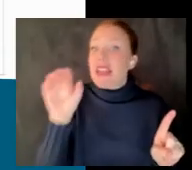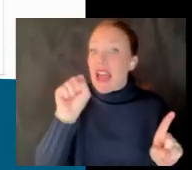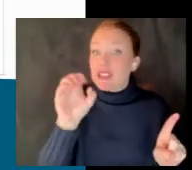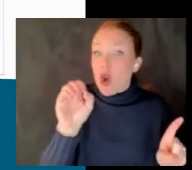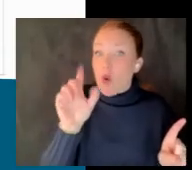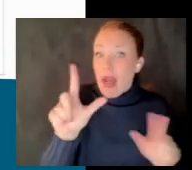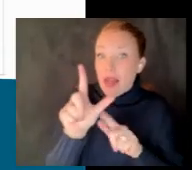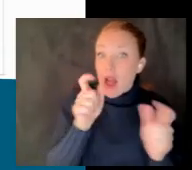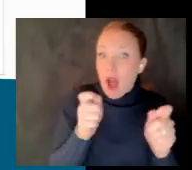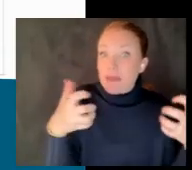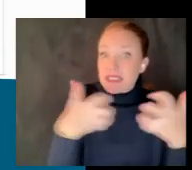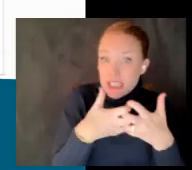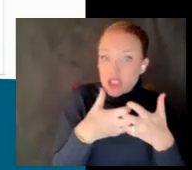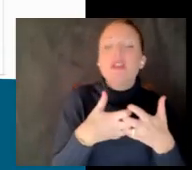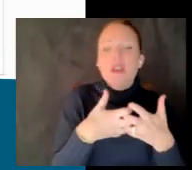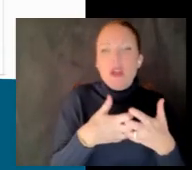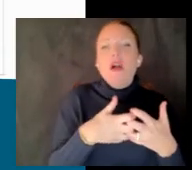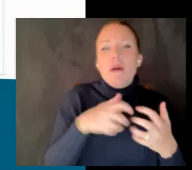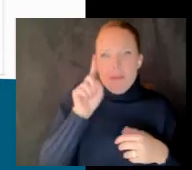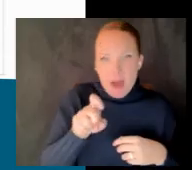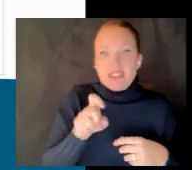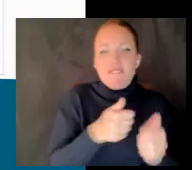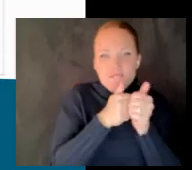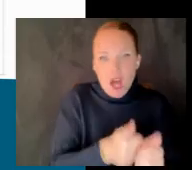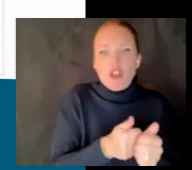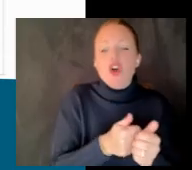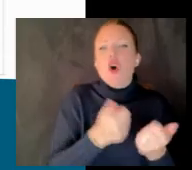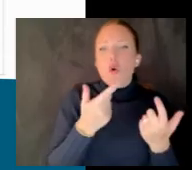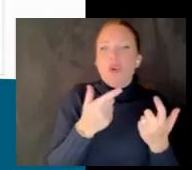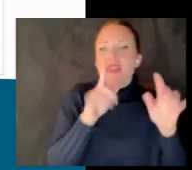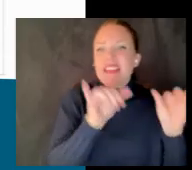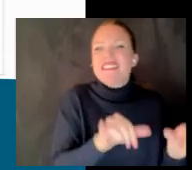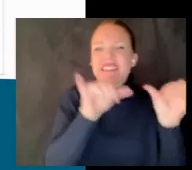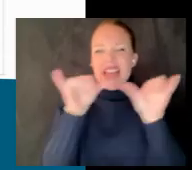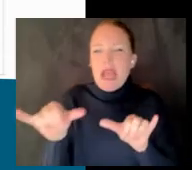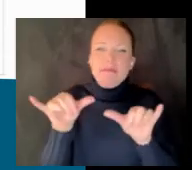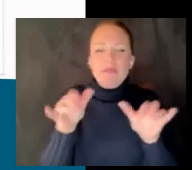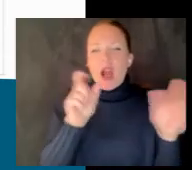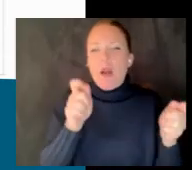be based on the routine use of that same accommodation during classroom assessments.